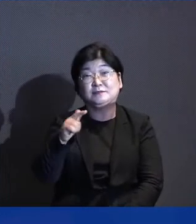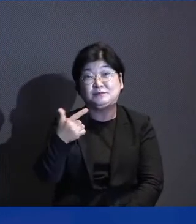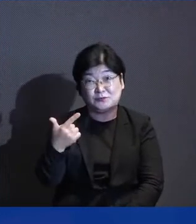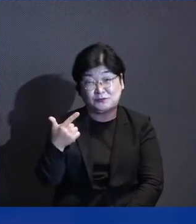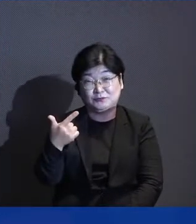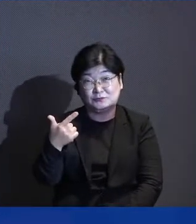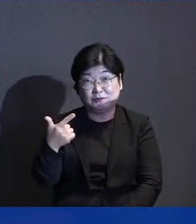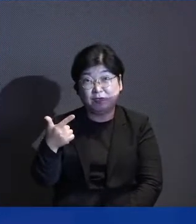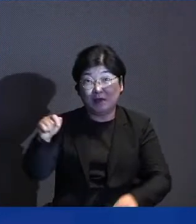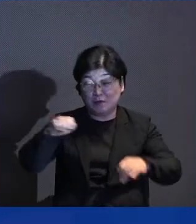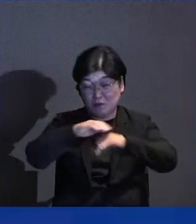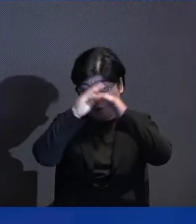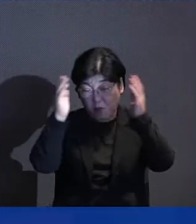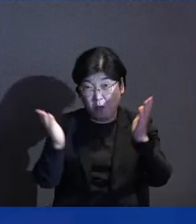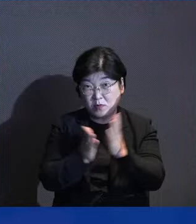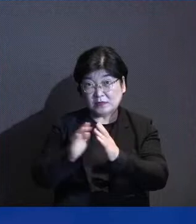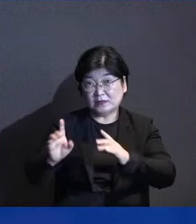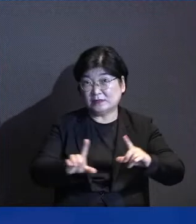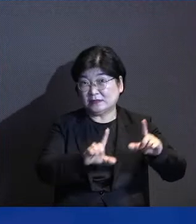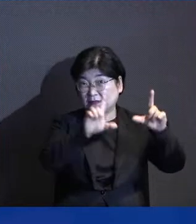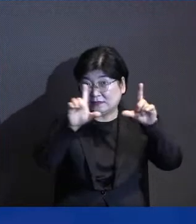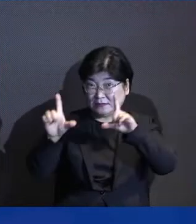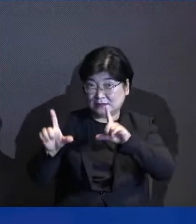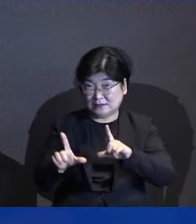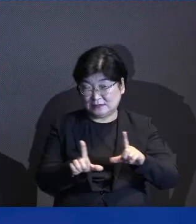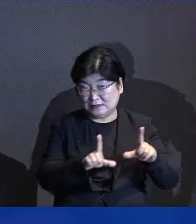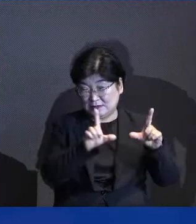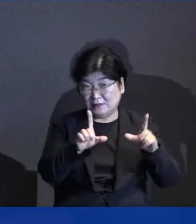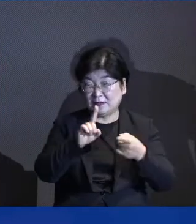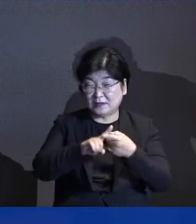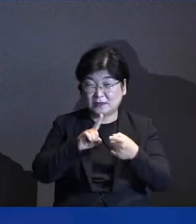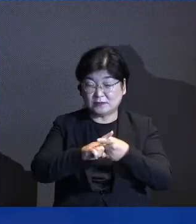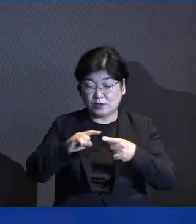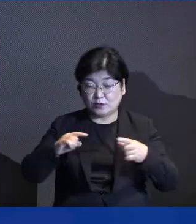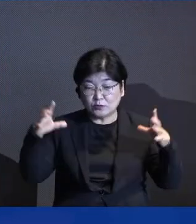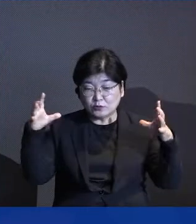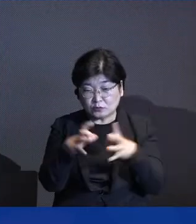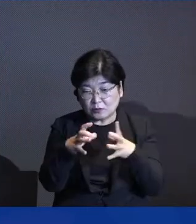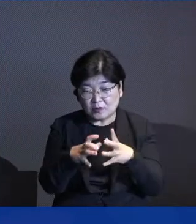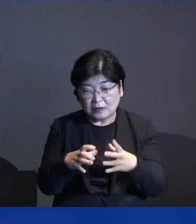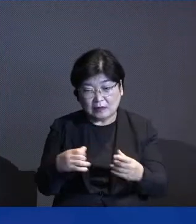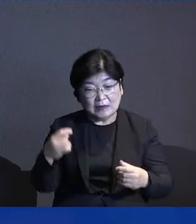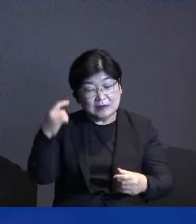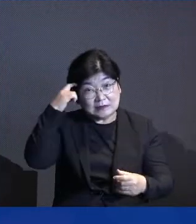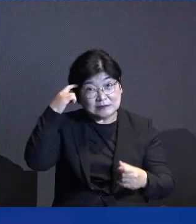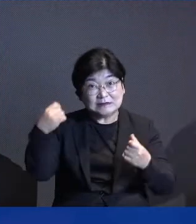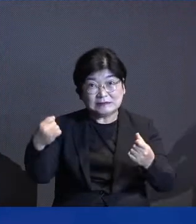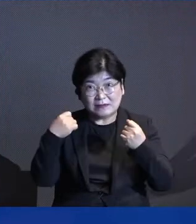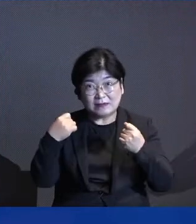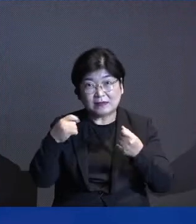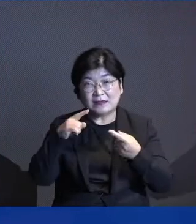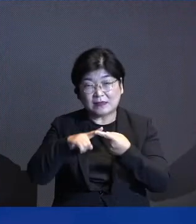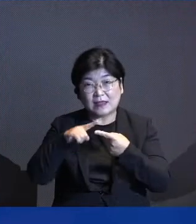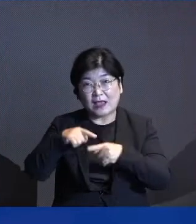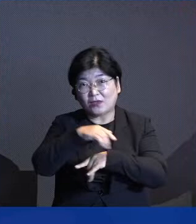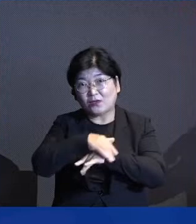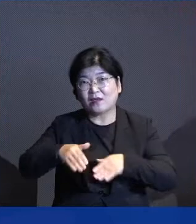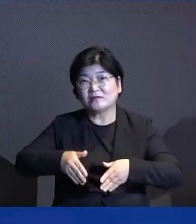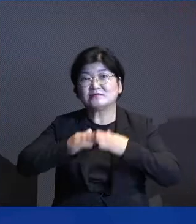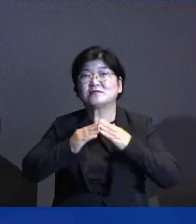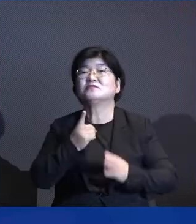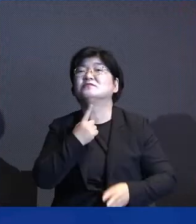mental health across the life course. And this center plays an important role in providing integrated mental health services